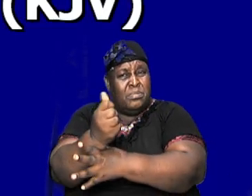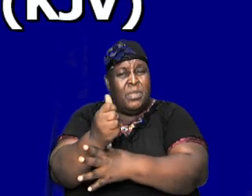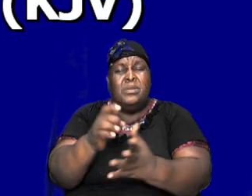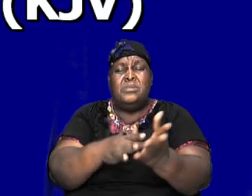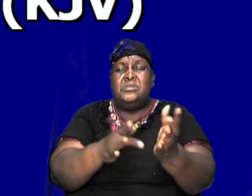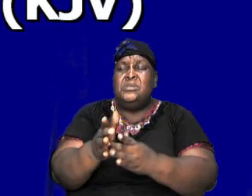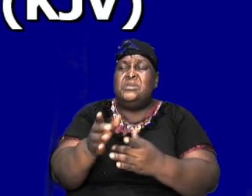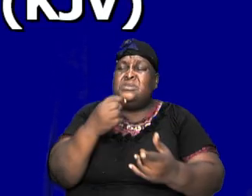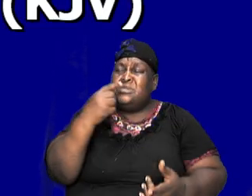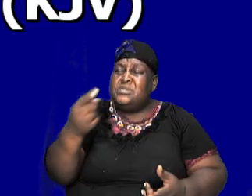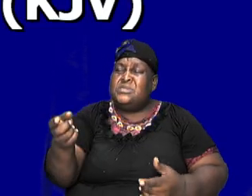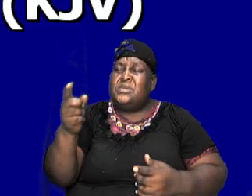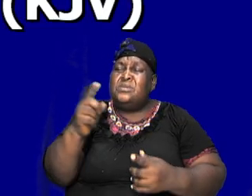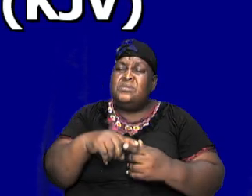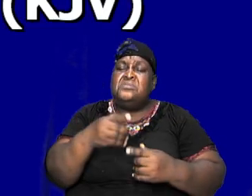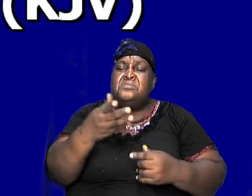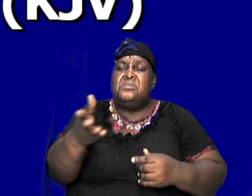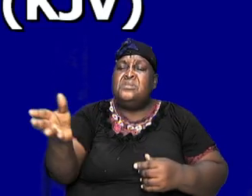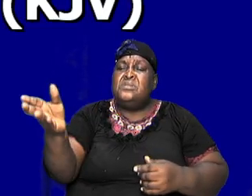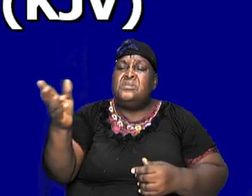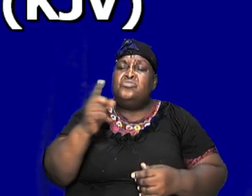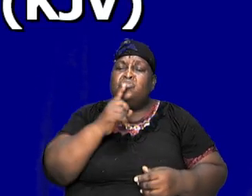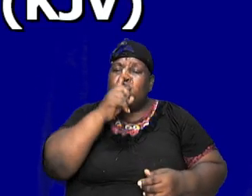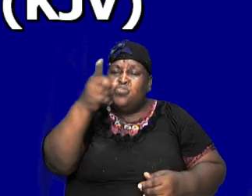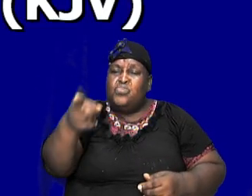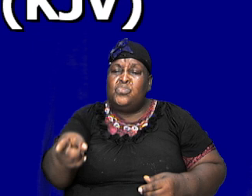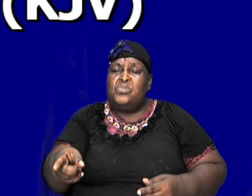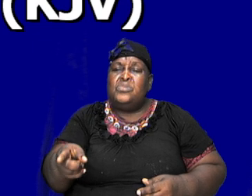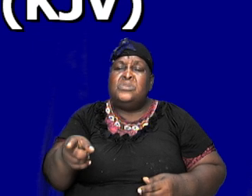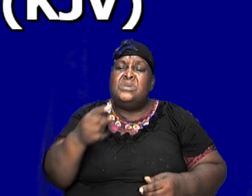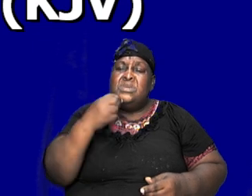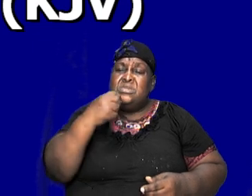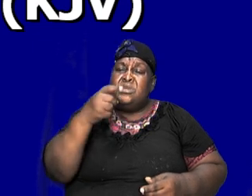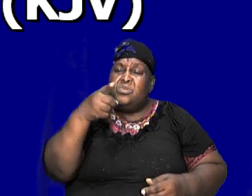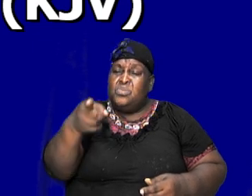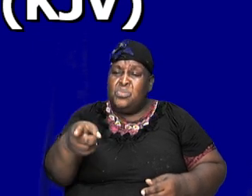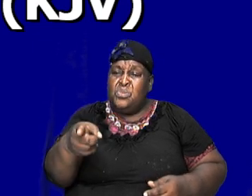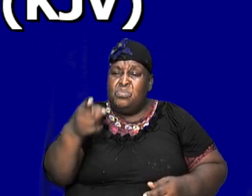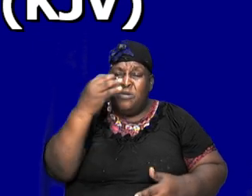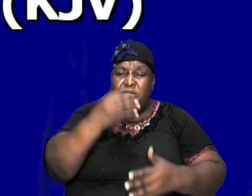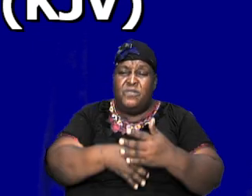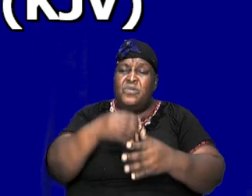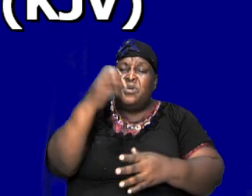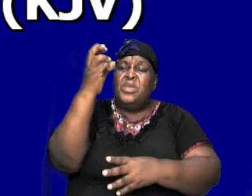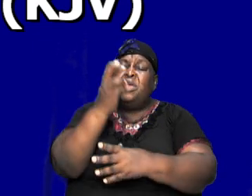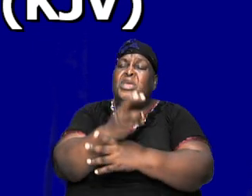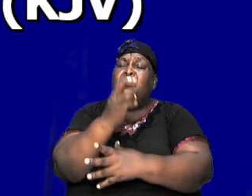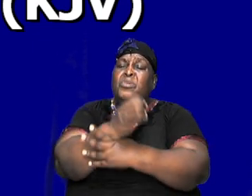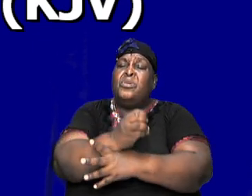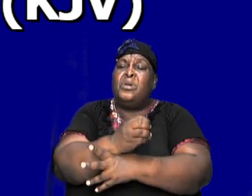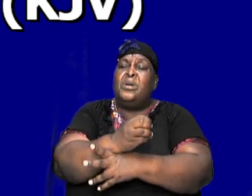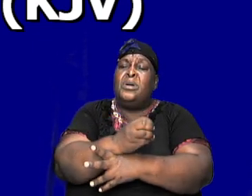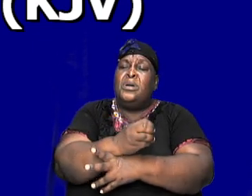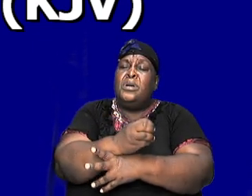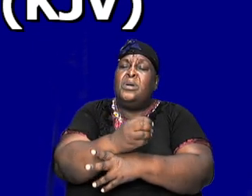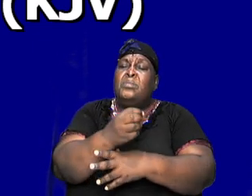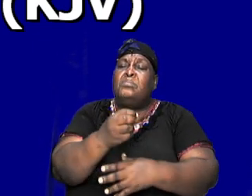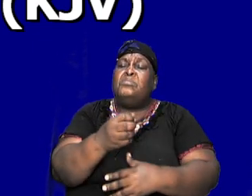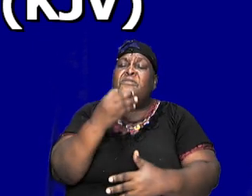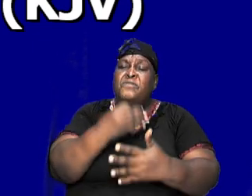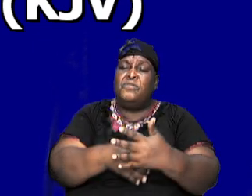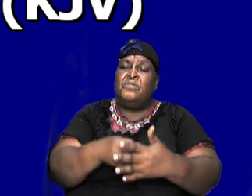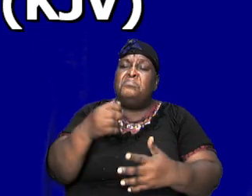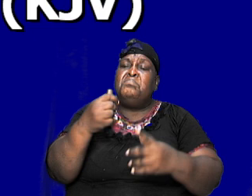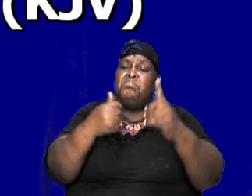Jesus said unto them, verily, verily, I say unto you, before Abraham was,